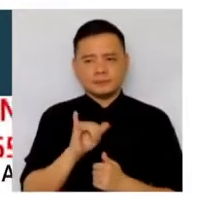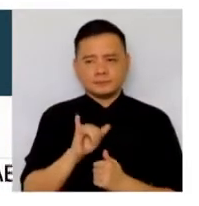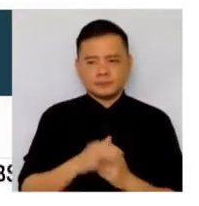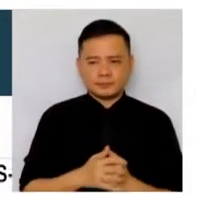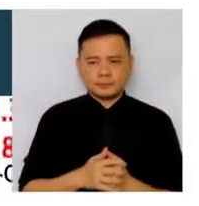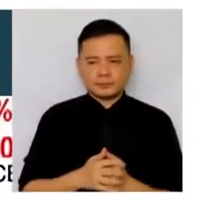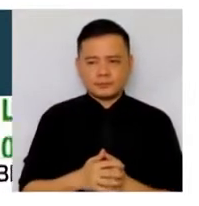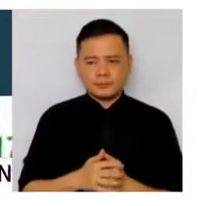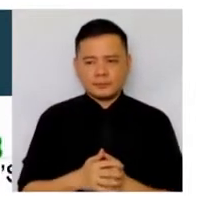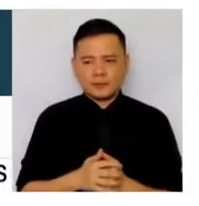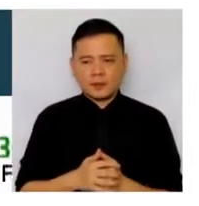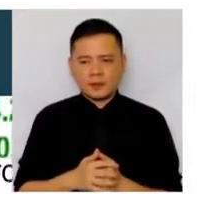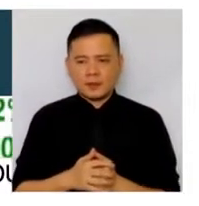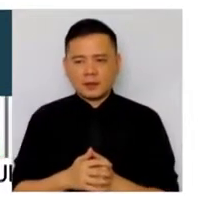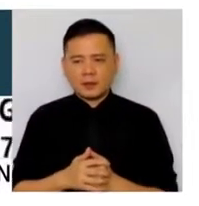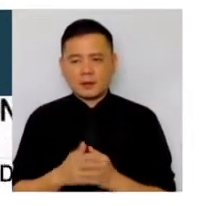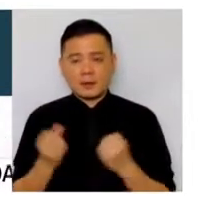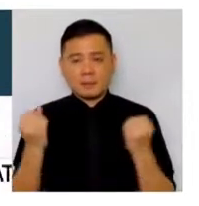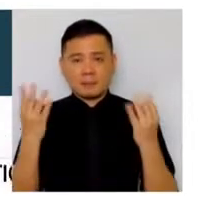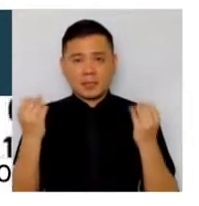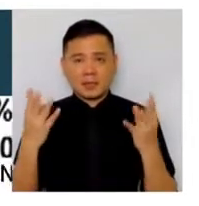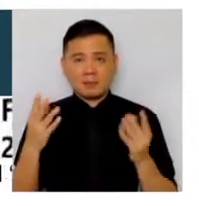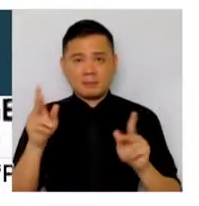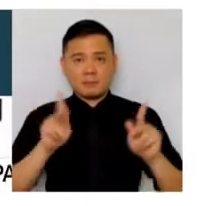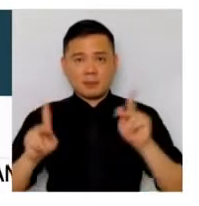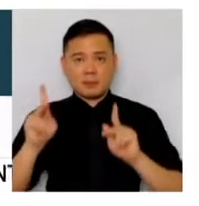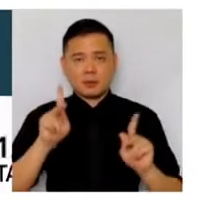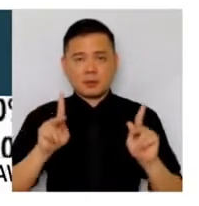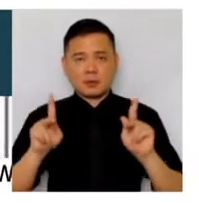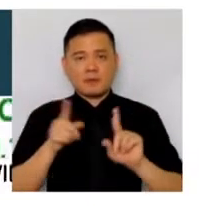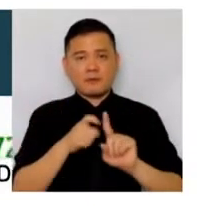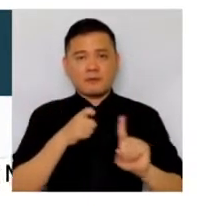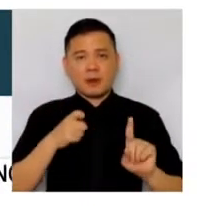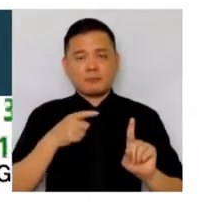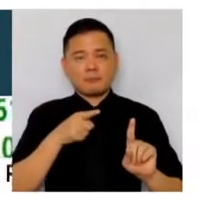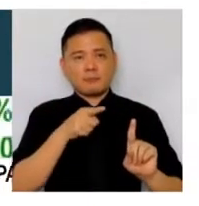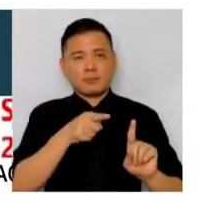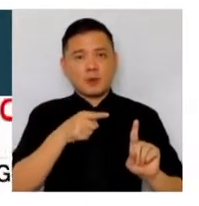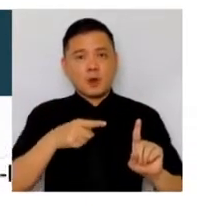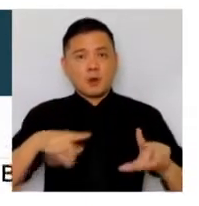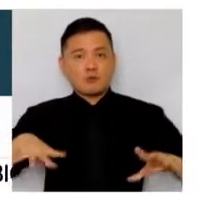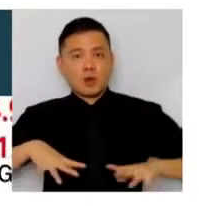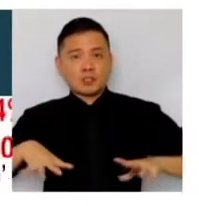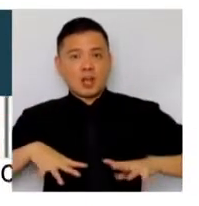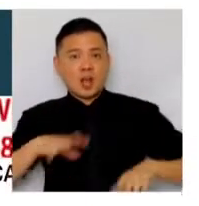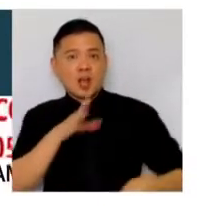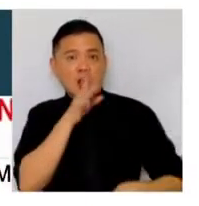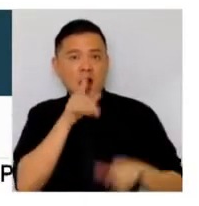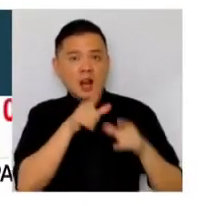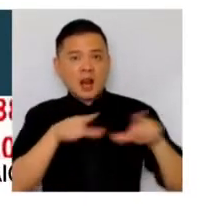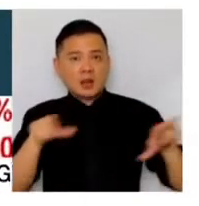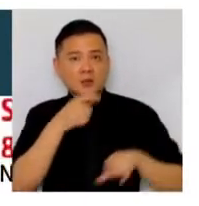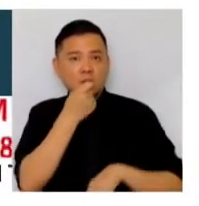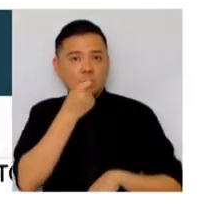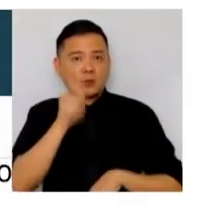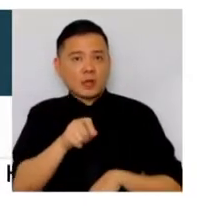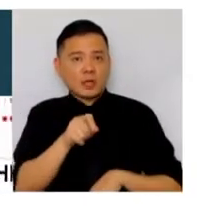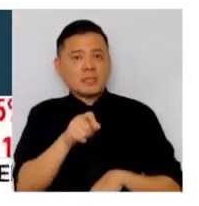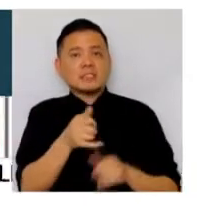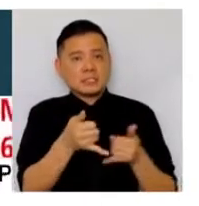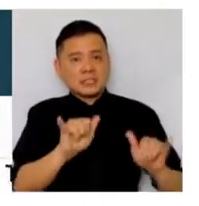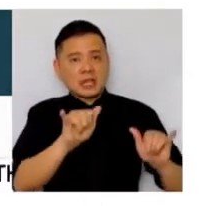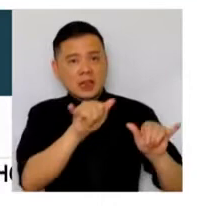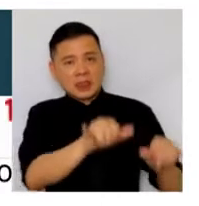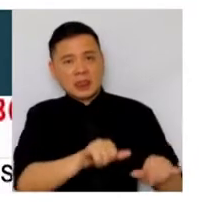Russian, native Russian speaking Ukrainians are still there in Ukraine because, as you said, they